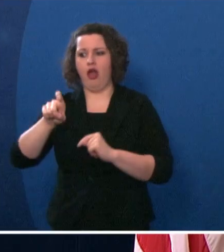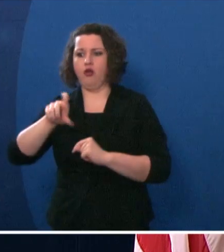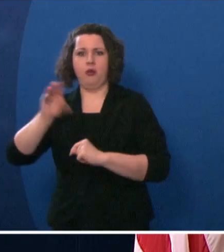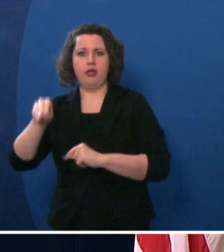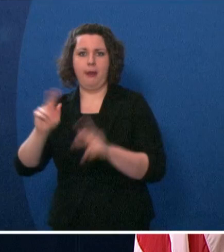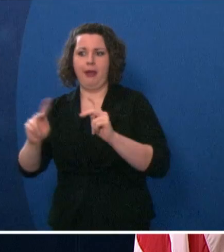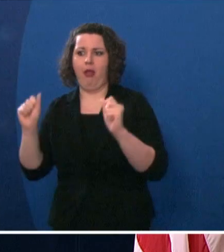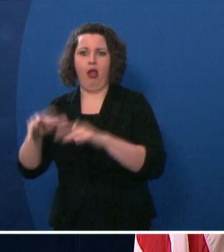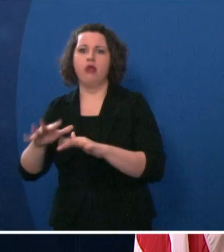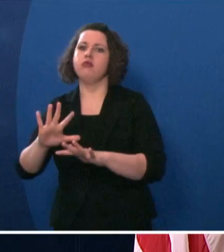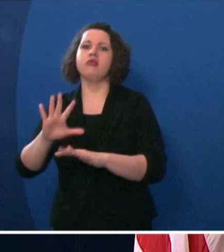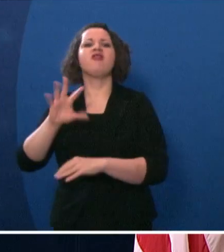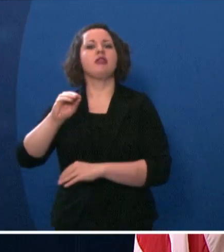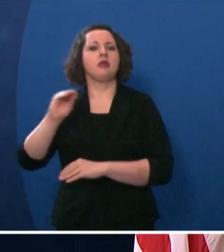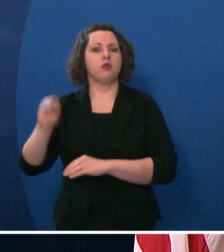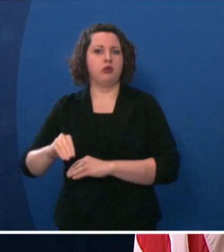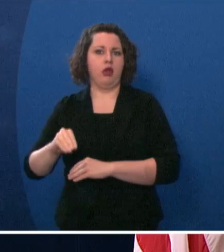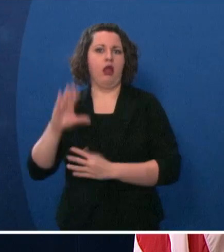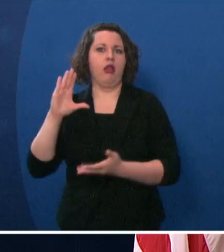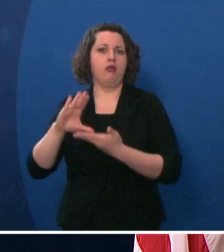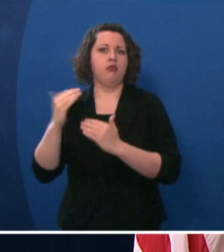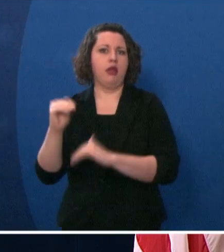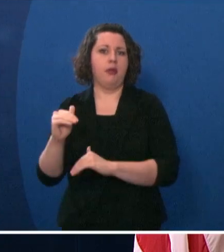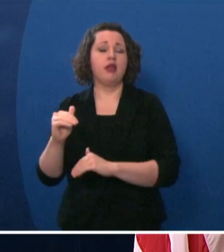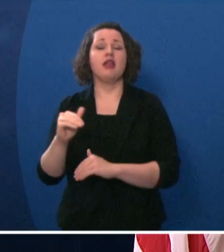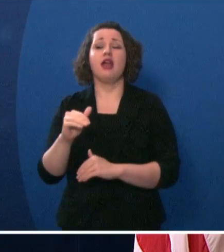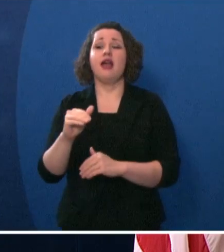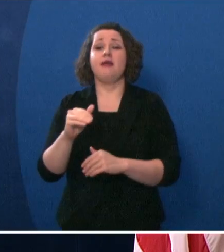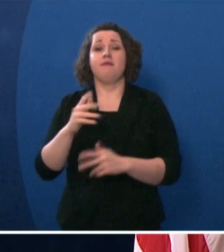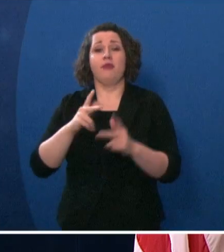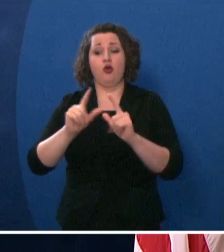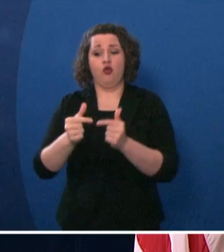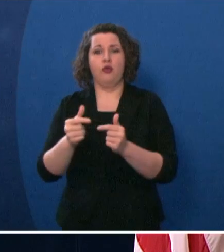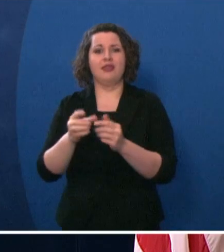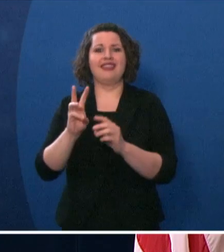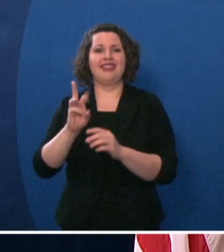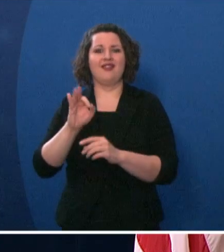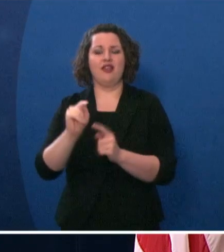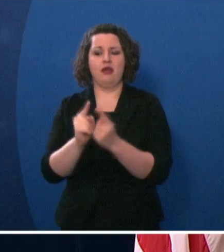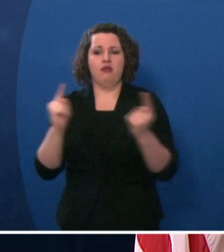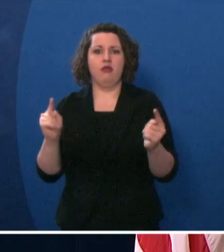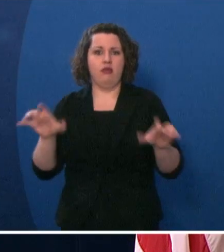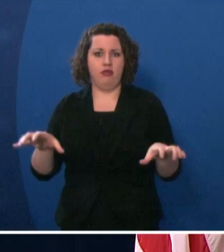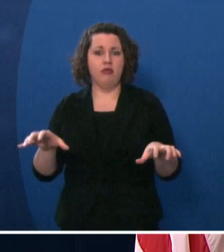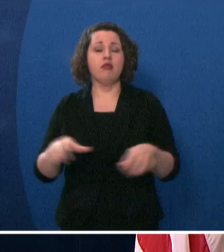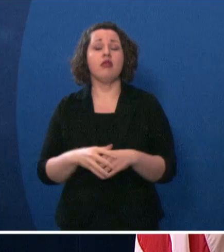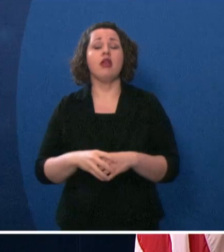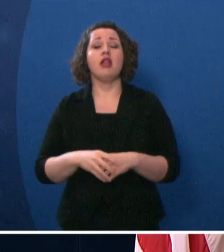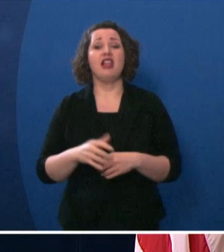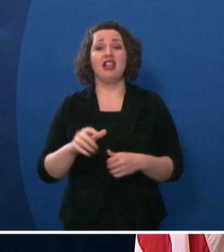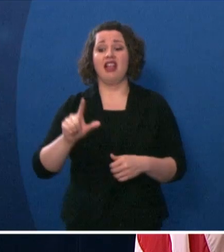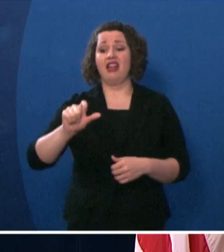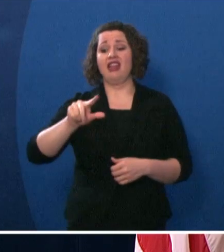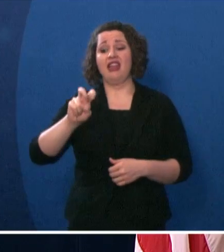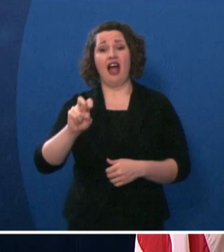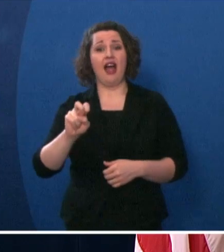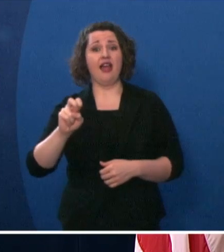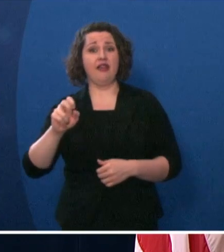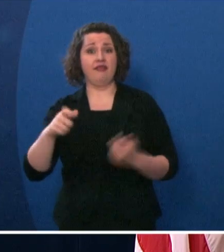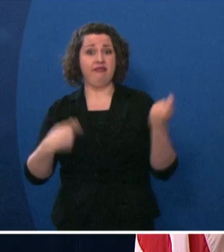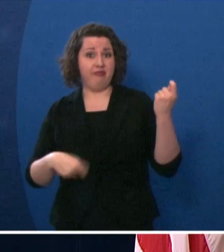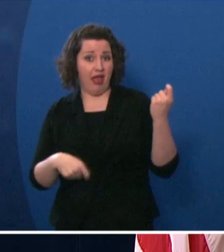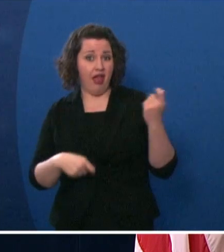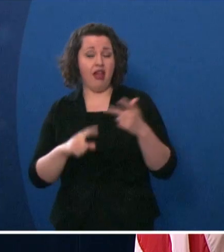to 50% and social distancing groups of 6 feet. Live bands or other musical performers are now permitted at bars